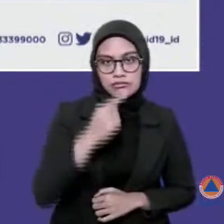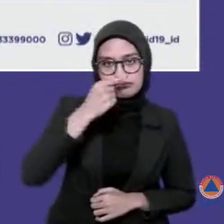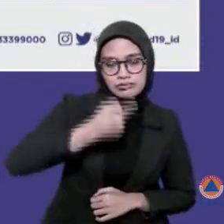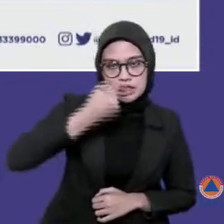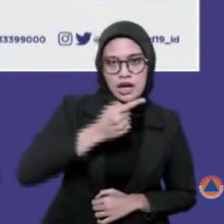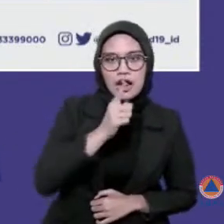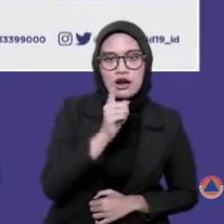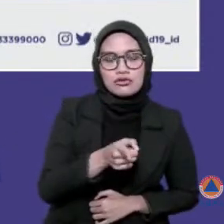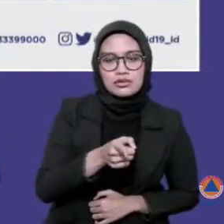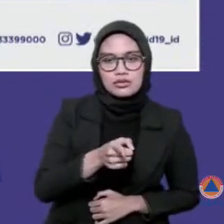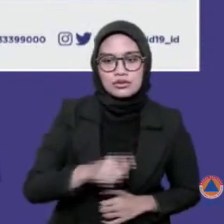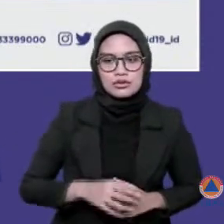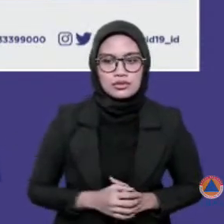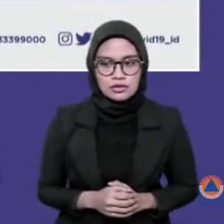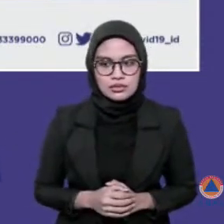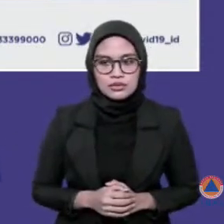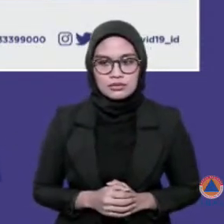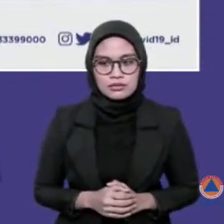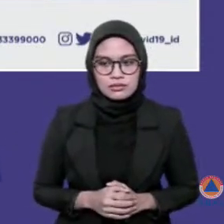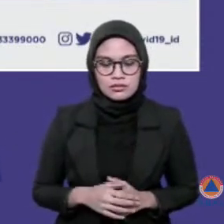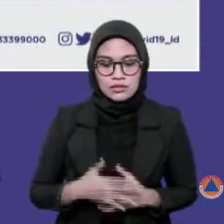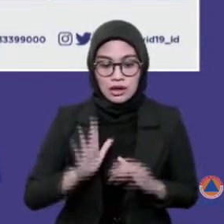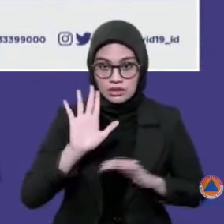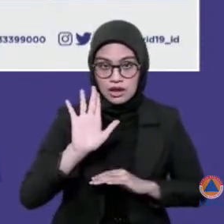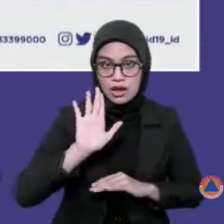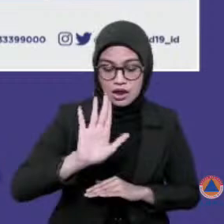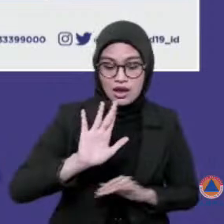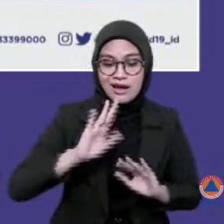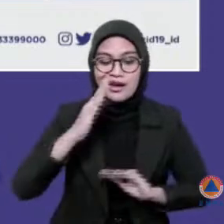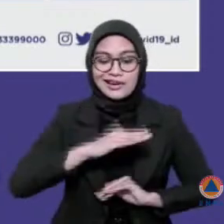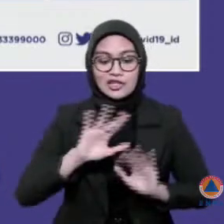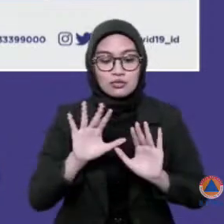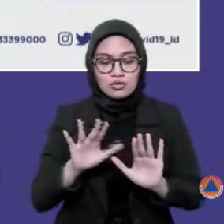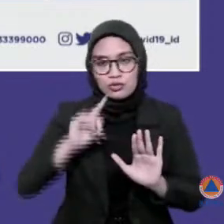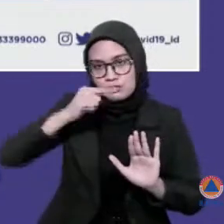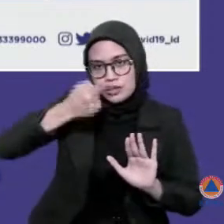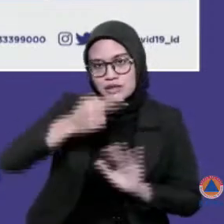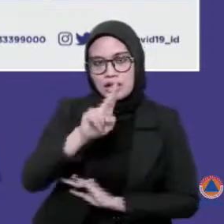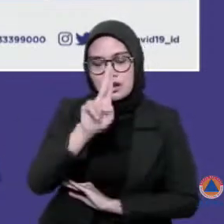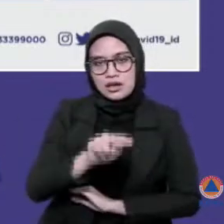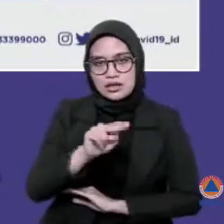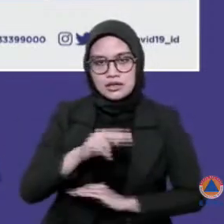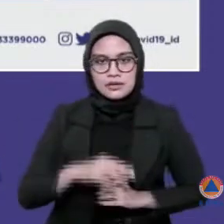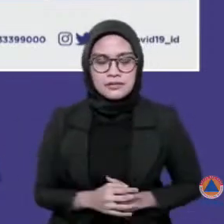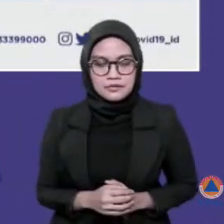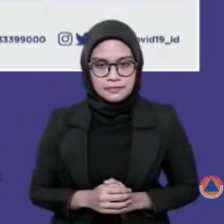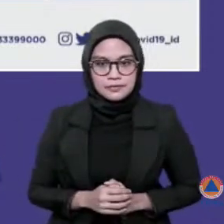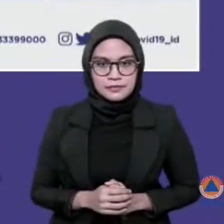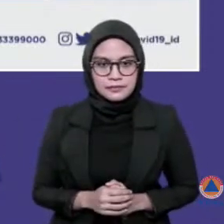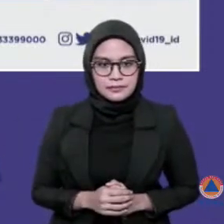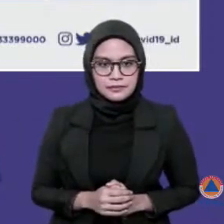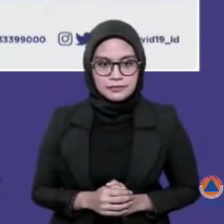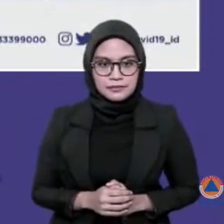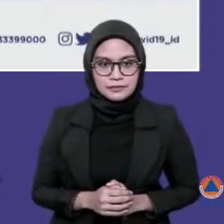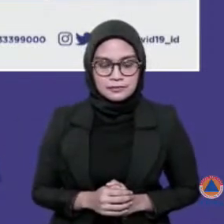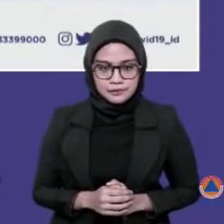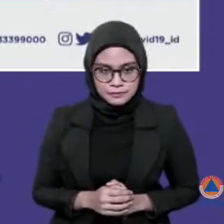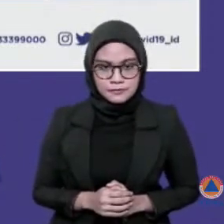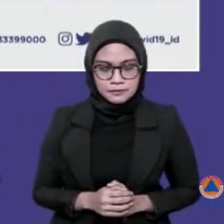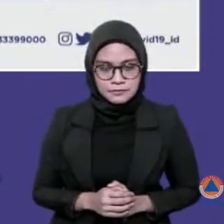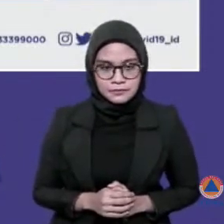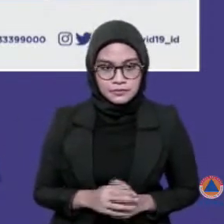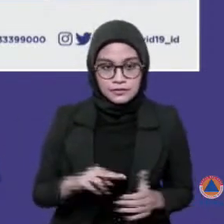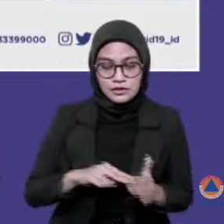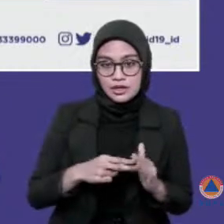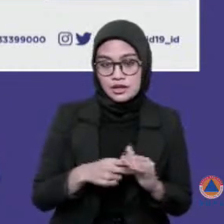arrival and the 10th day of the quarantine. It is important to remember that temporary